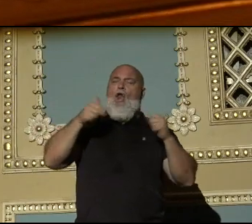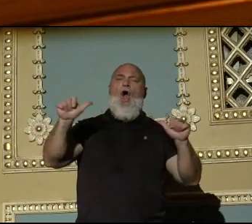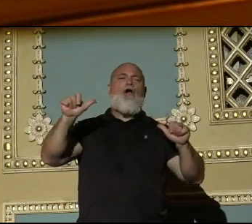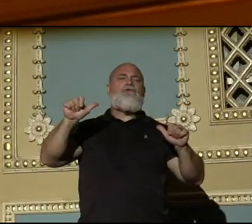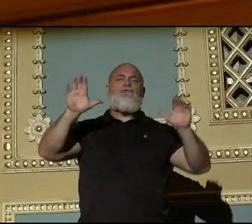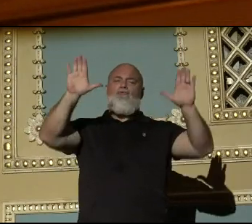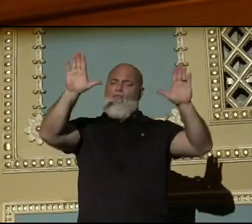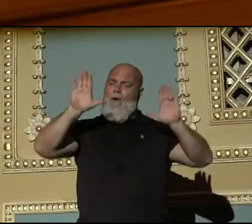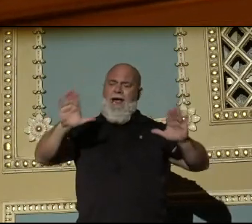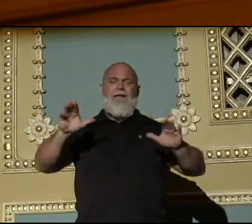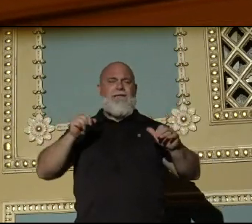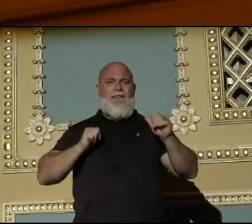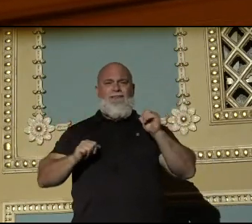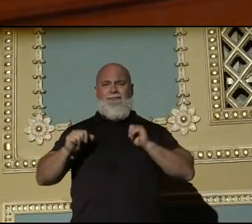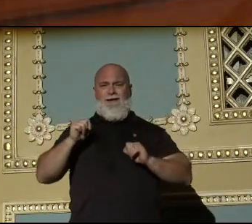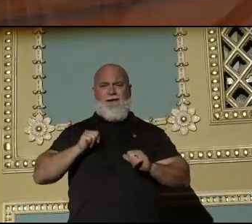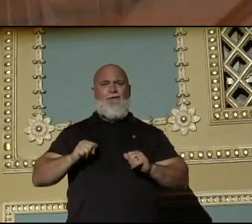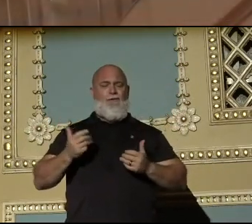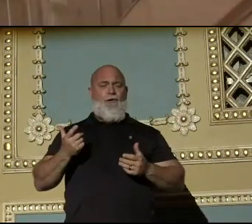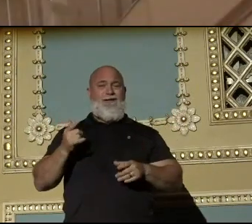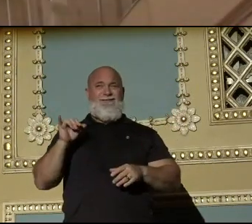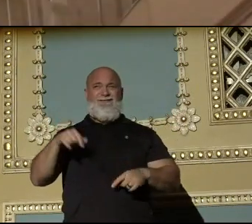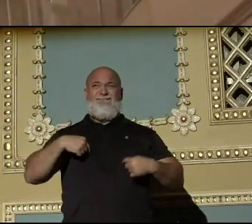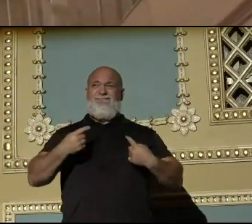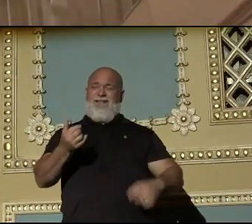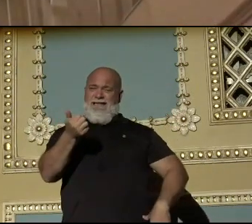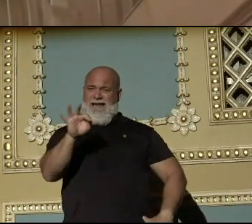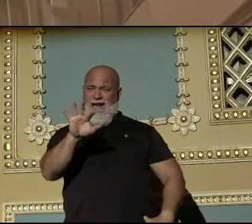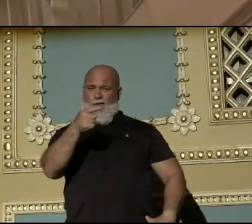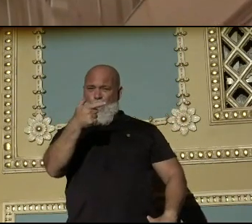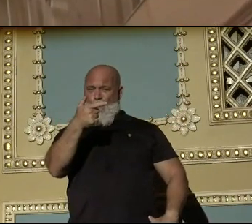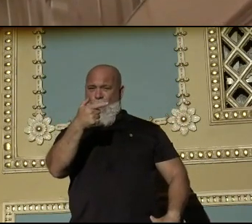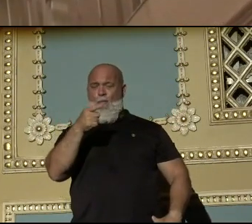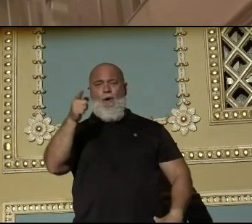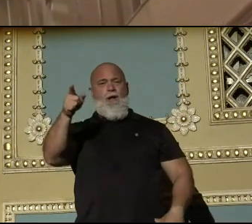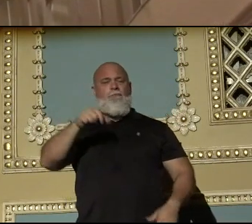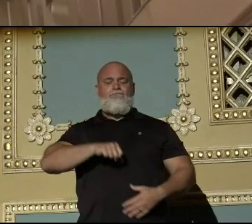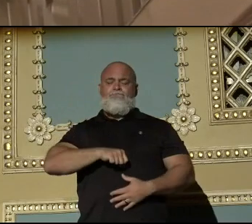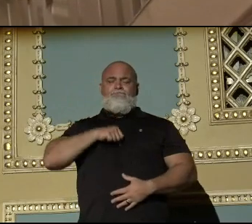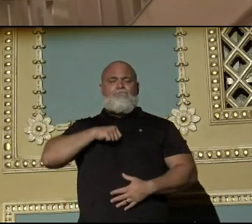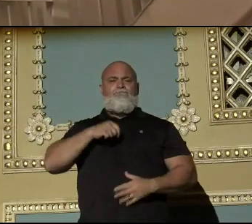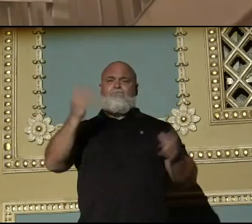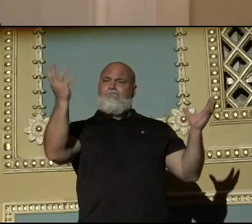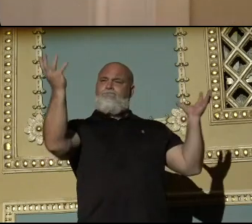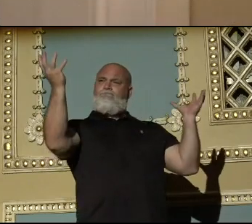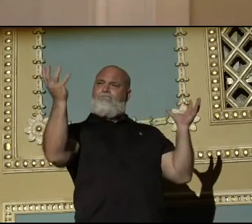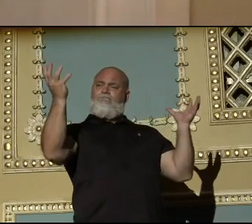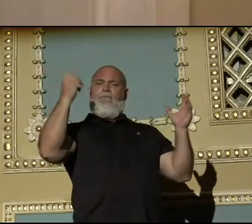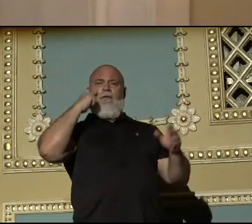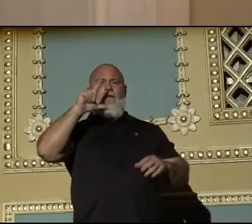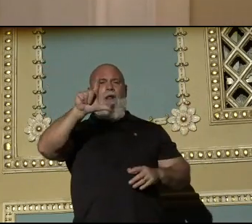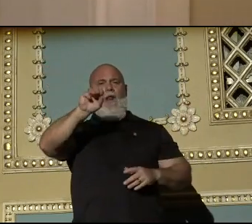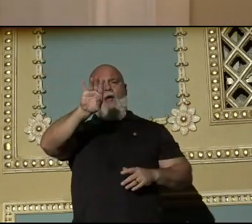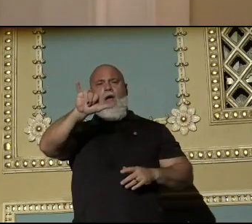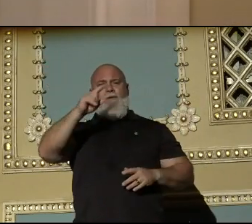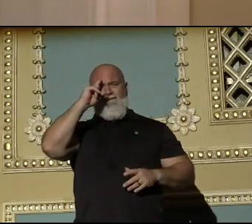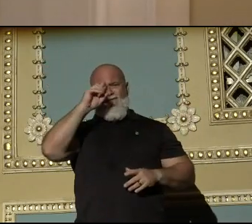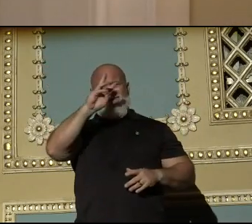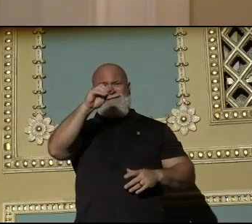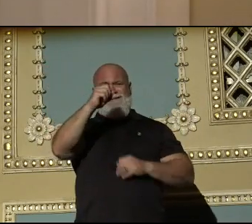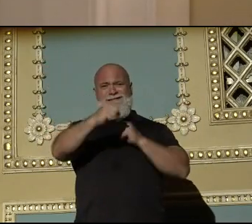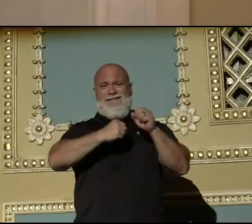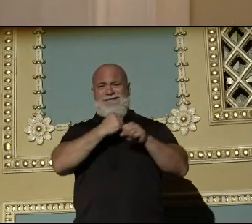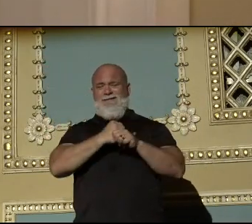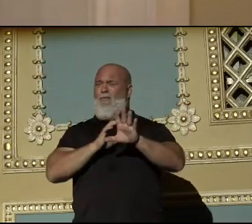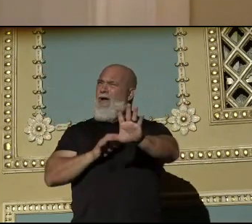theater. And since that day in 1921, they have proudly hung in the lobby for 60 years. Though, wait a